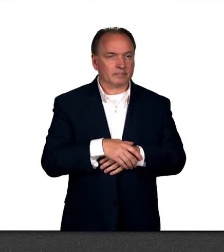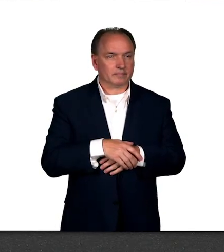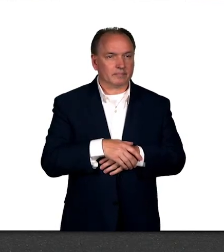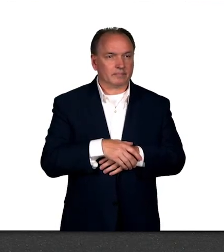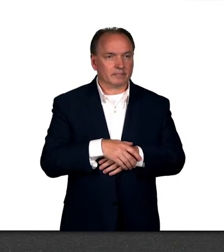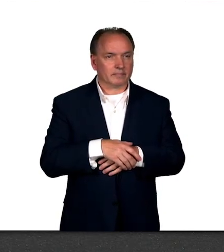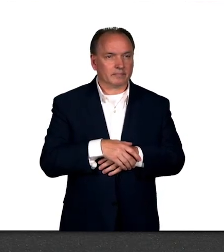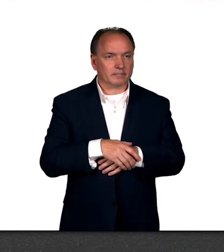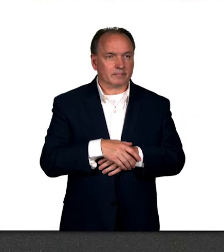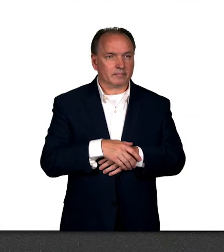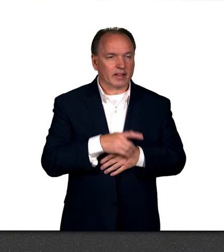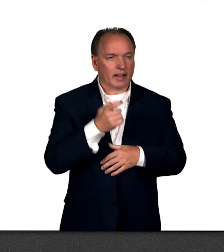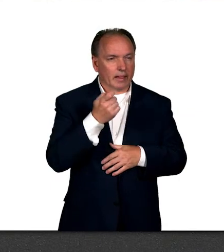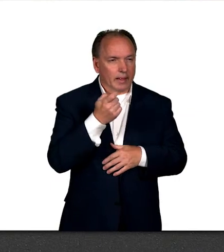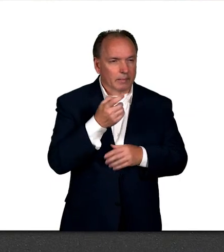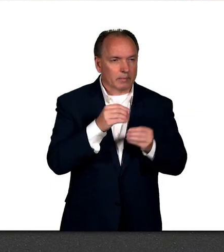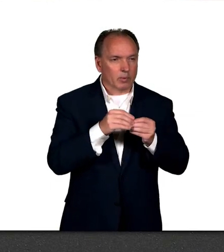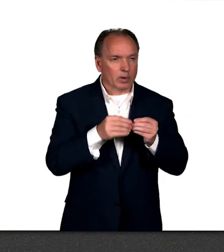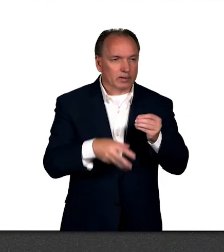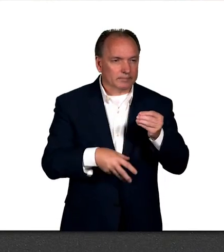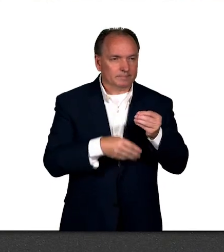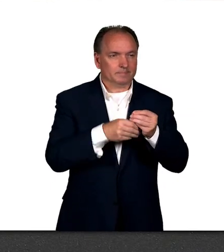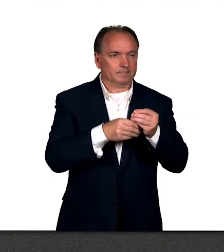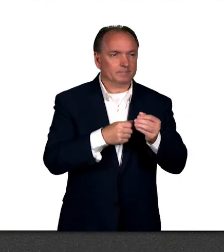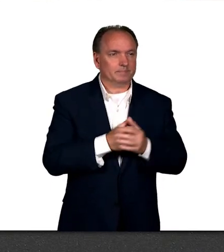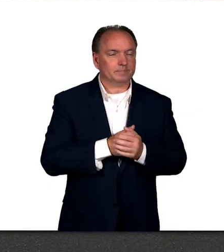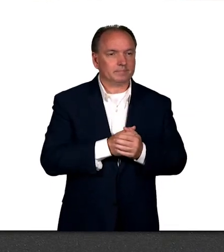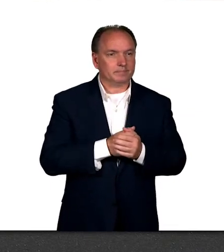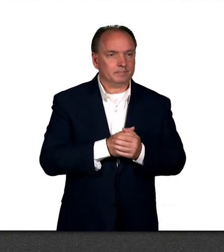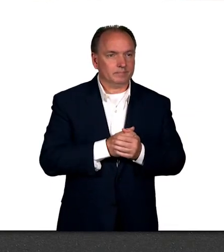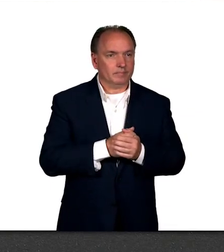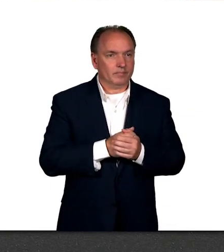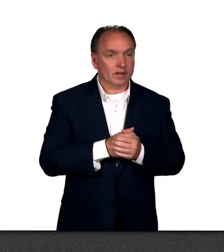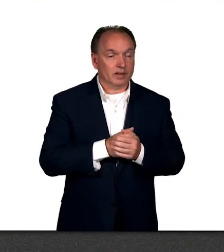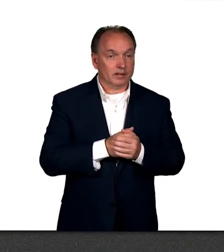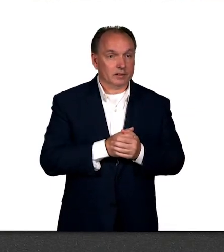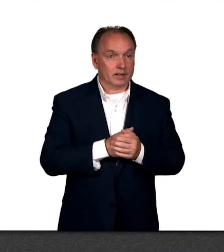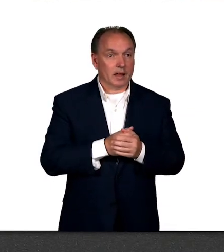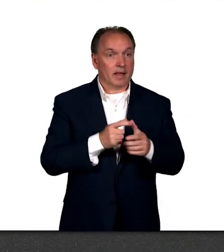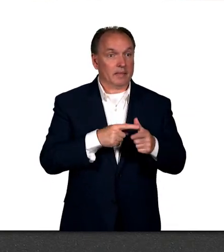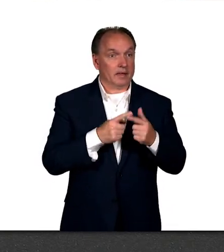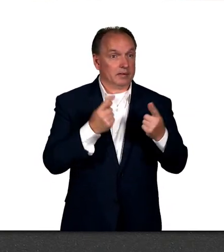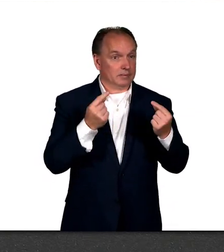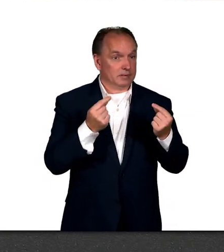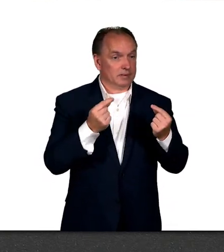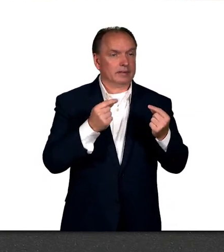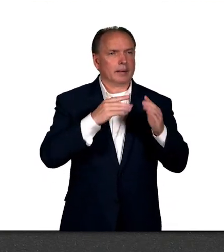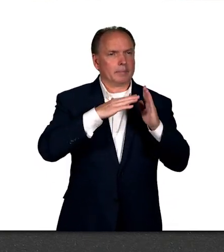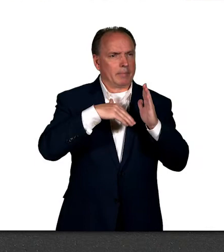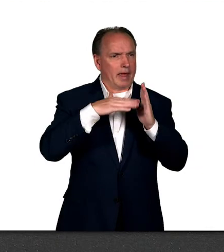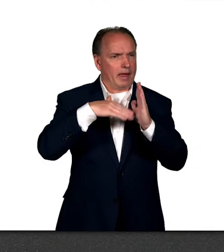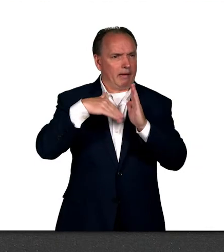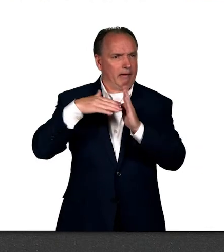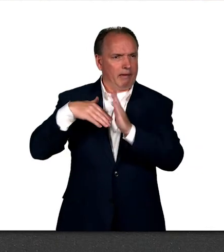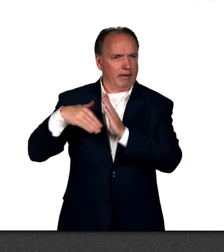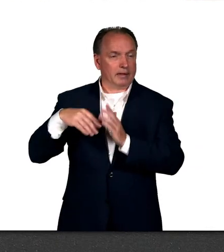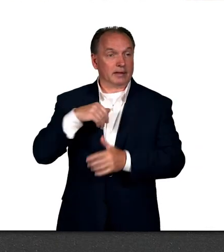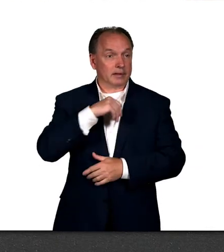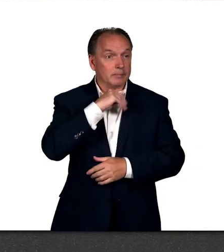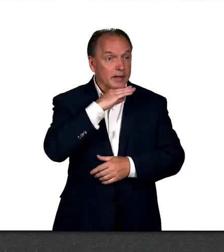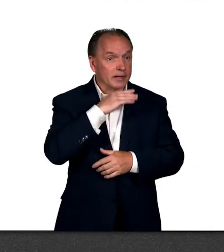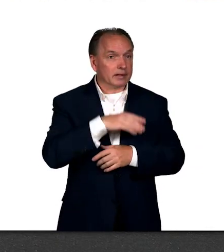Very good. Just a little bit more. Okay, so what we want to do is simply paint our